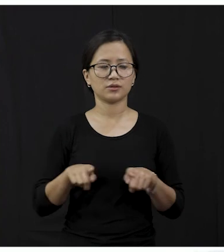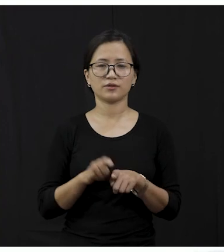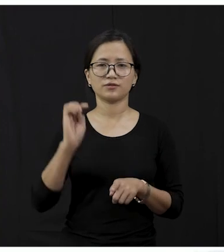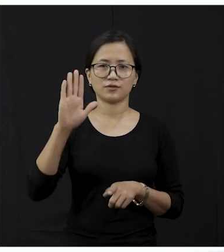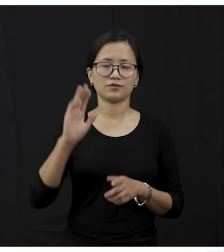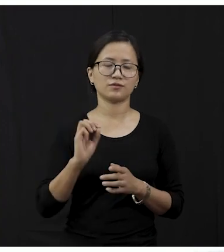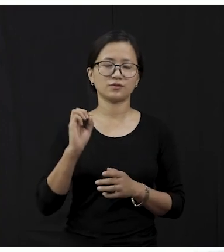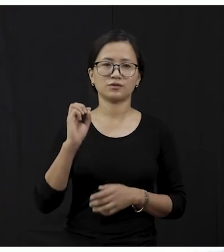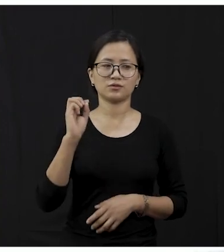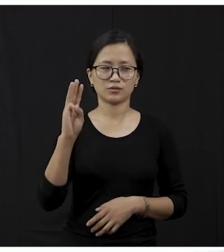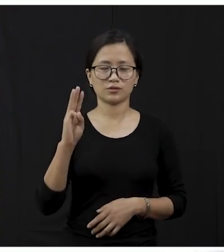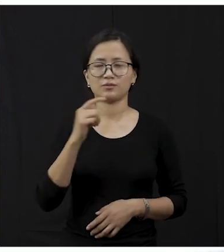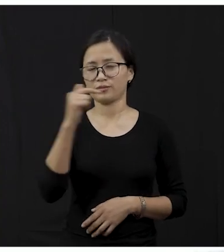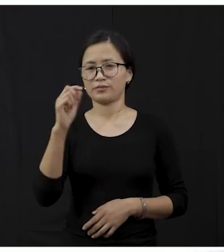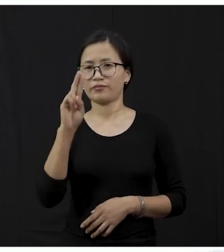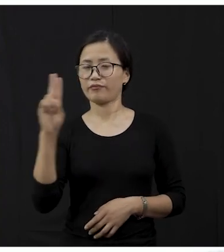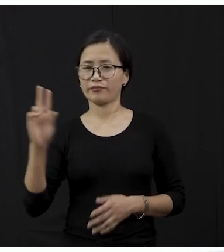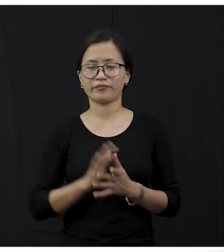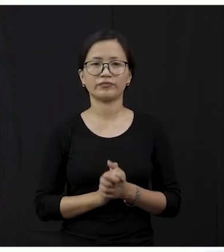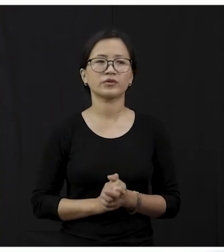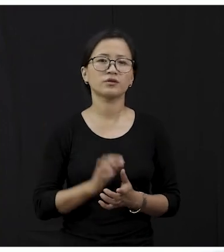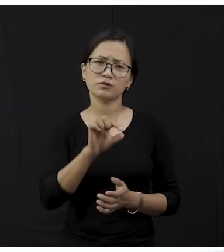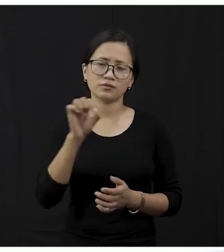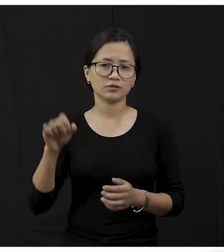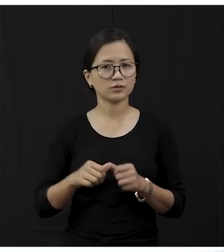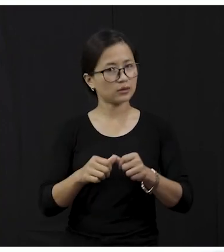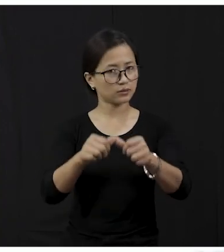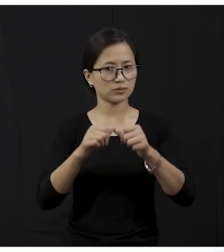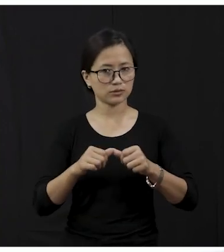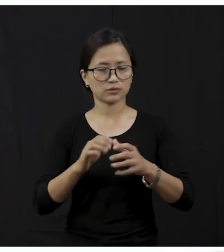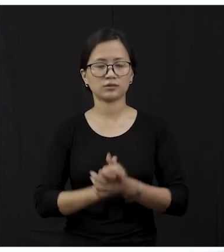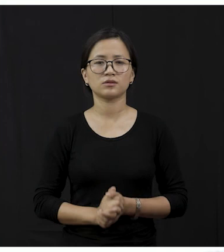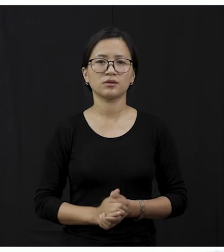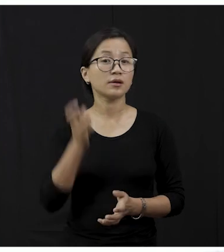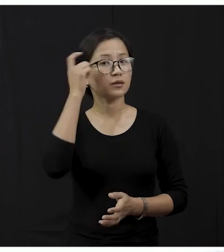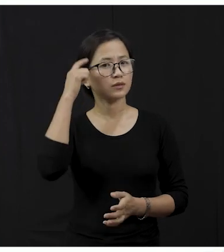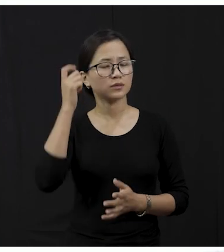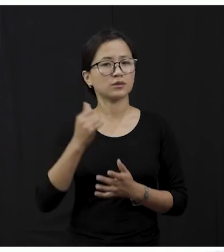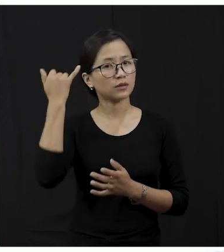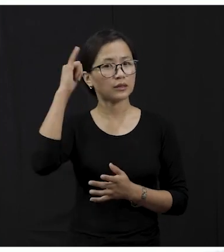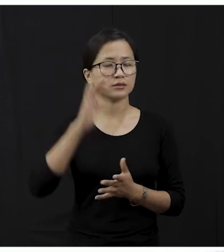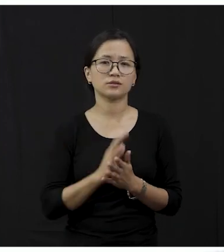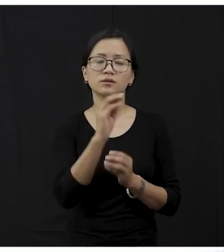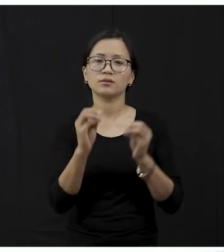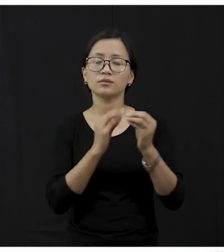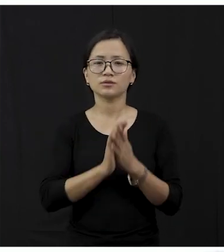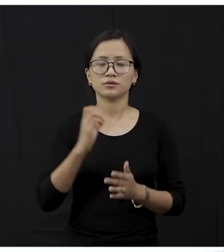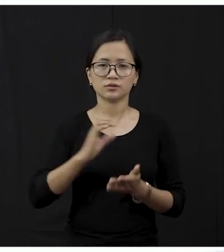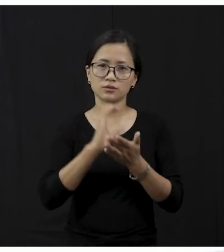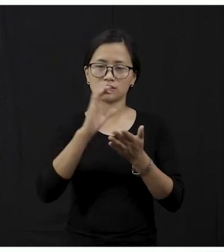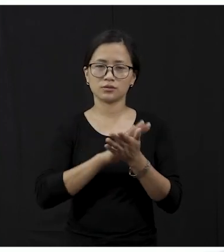questions. Okay, you have to find out the answers. Okay, then I think you got an idea about this